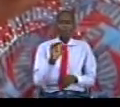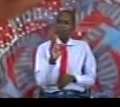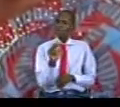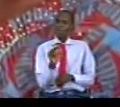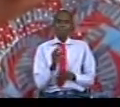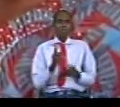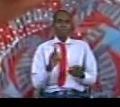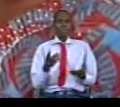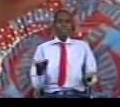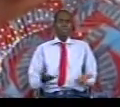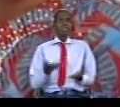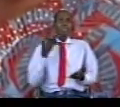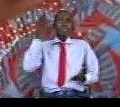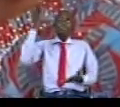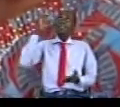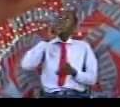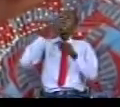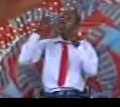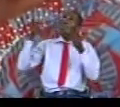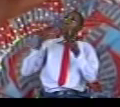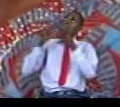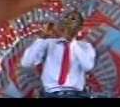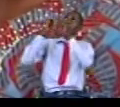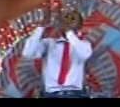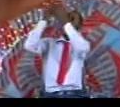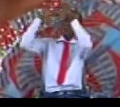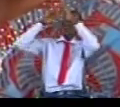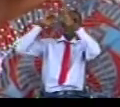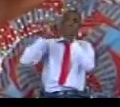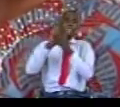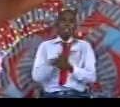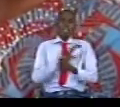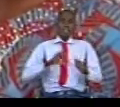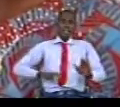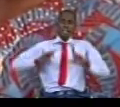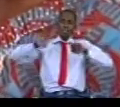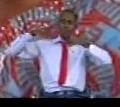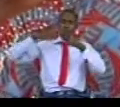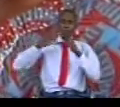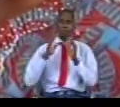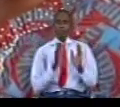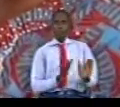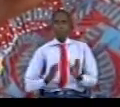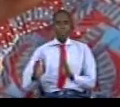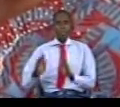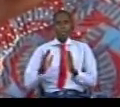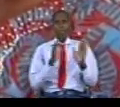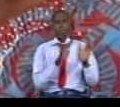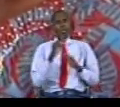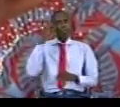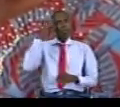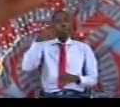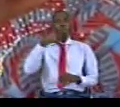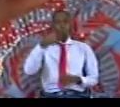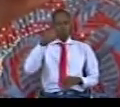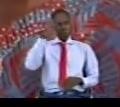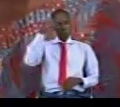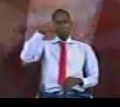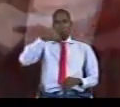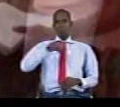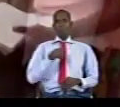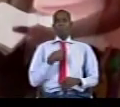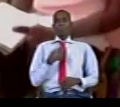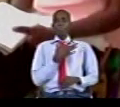heaven that Christ has gone to prepare. He's gone to prepare for me. And he says, where I